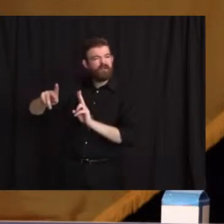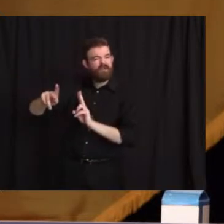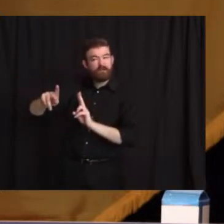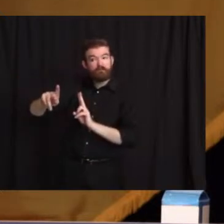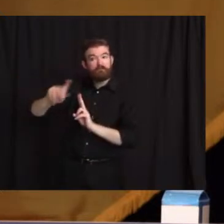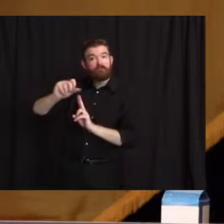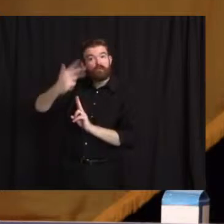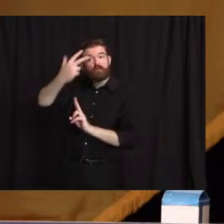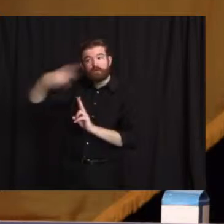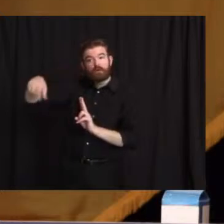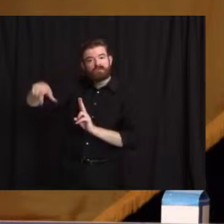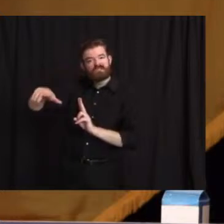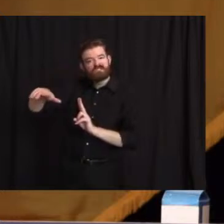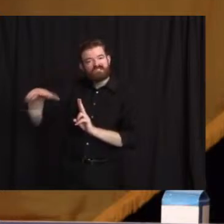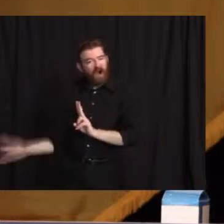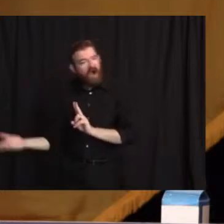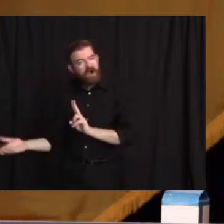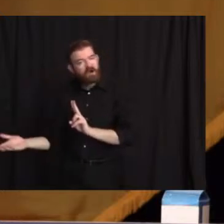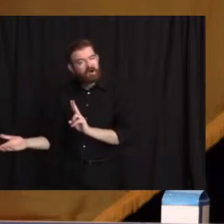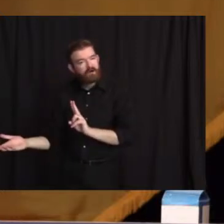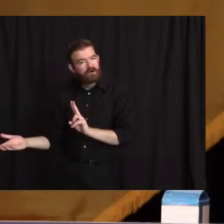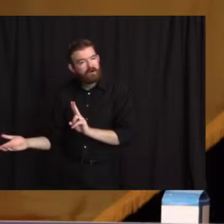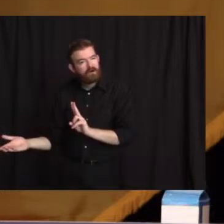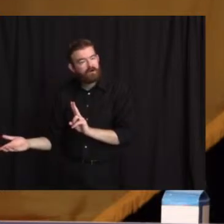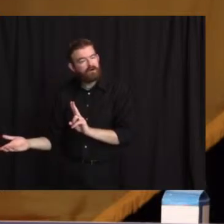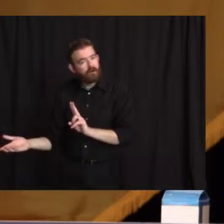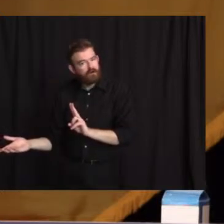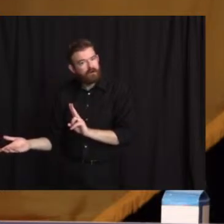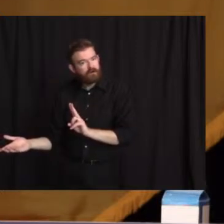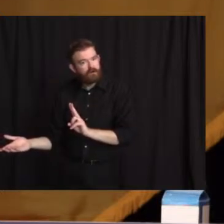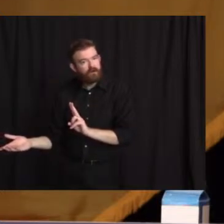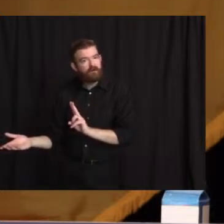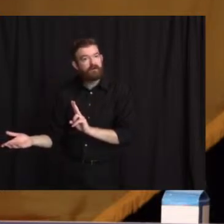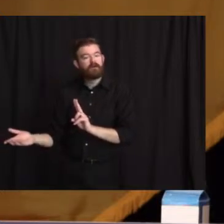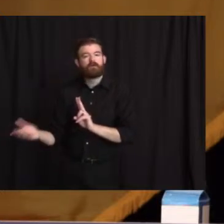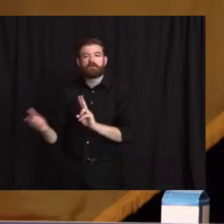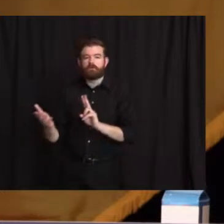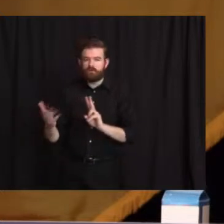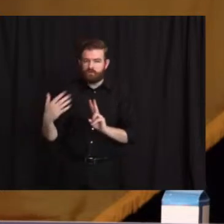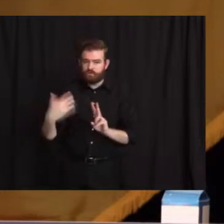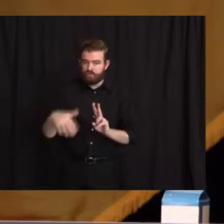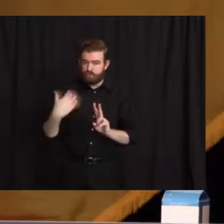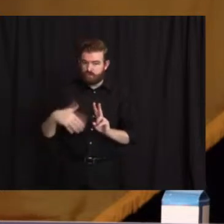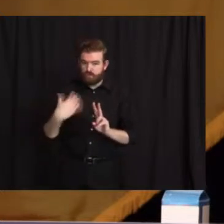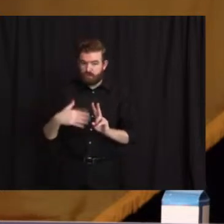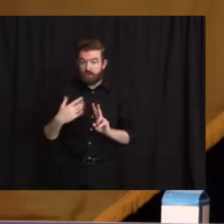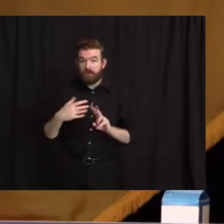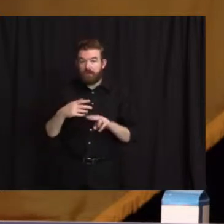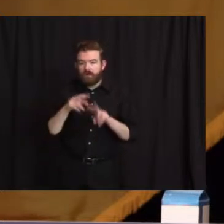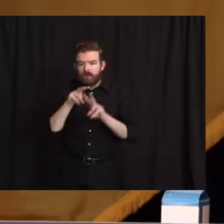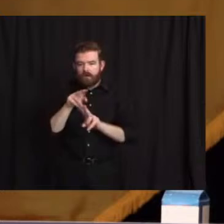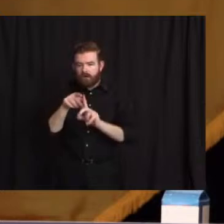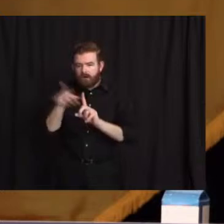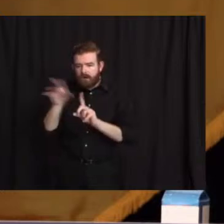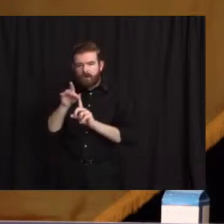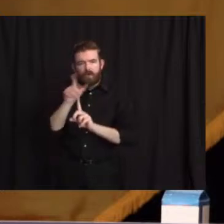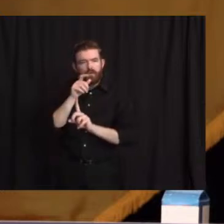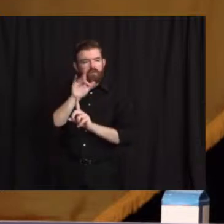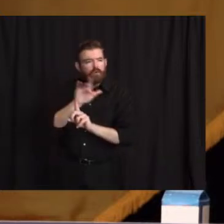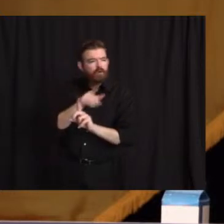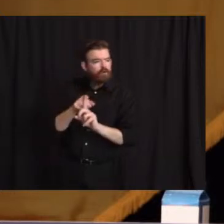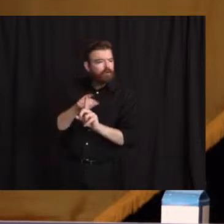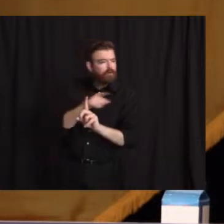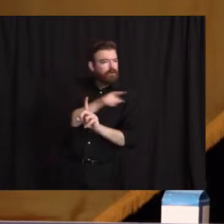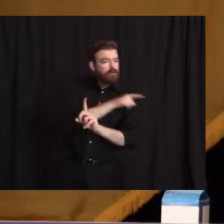Subsequently, through contact tracing, contact with church cases led to 26 additional cases being